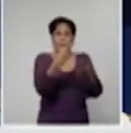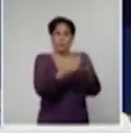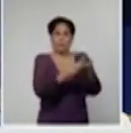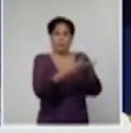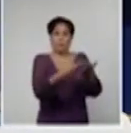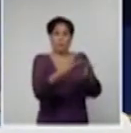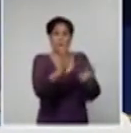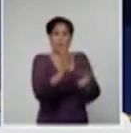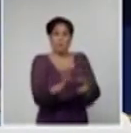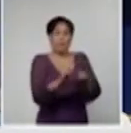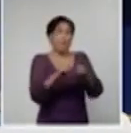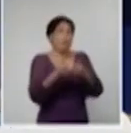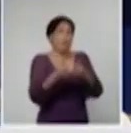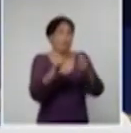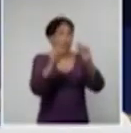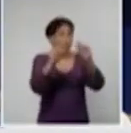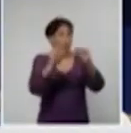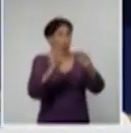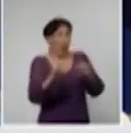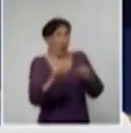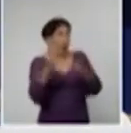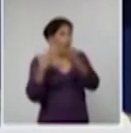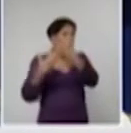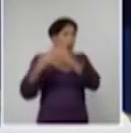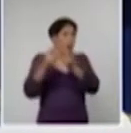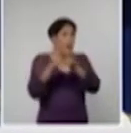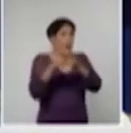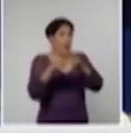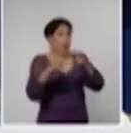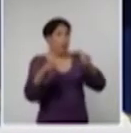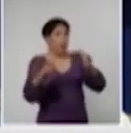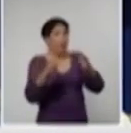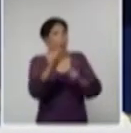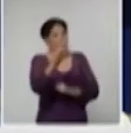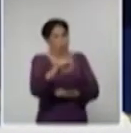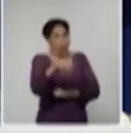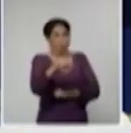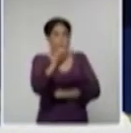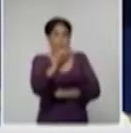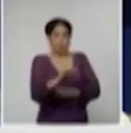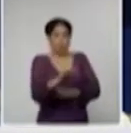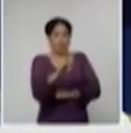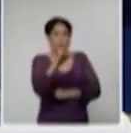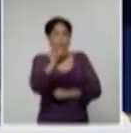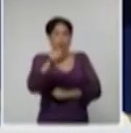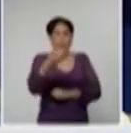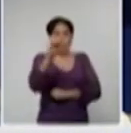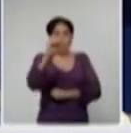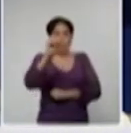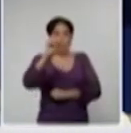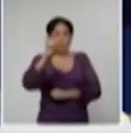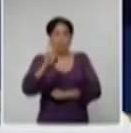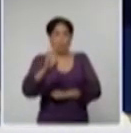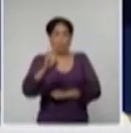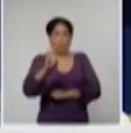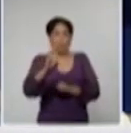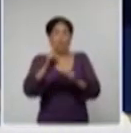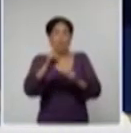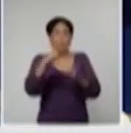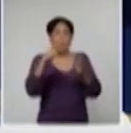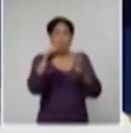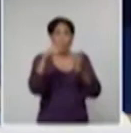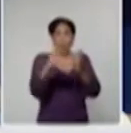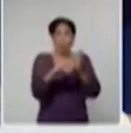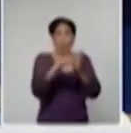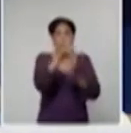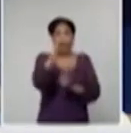1.56 per 100,000 inhabitants, which it's higher than yesterday. And we ratified that 13